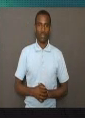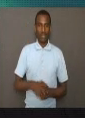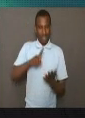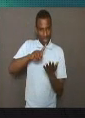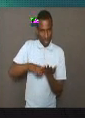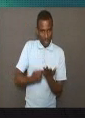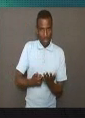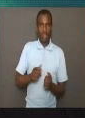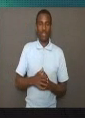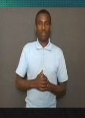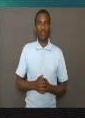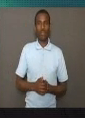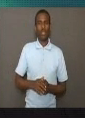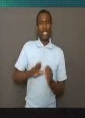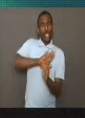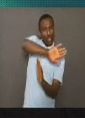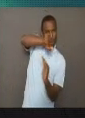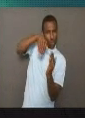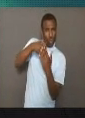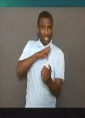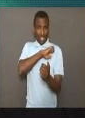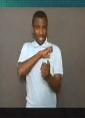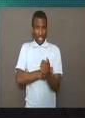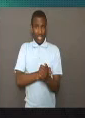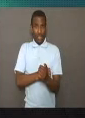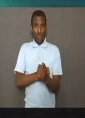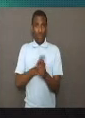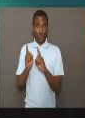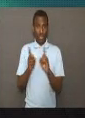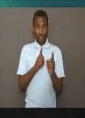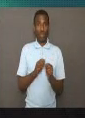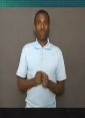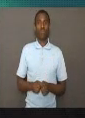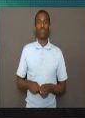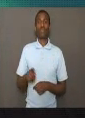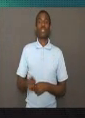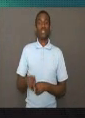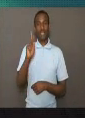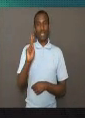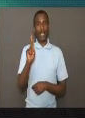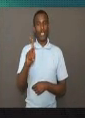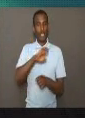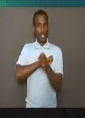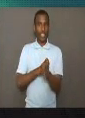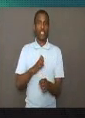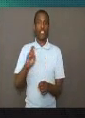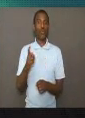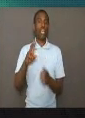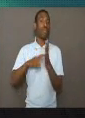Thus, its total energy is its kinetic energy.